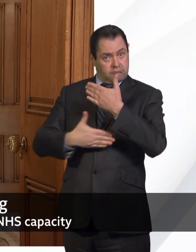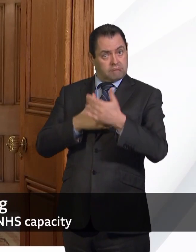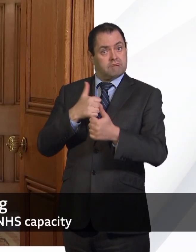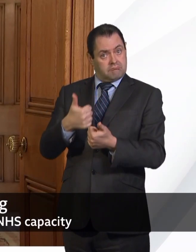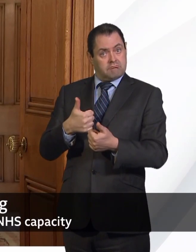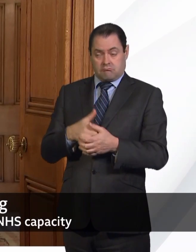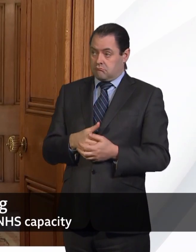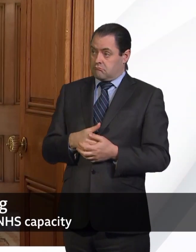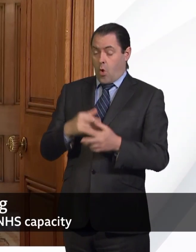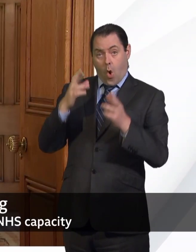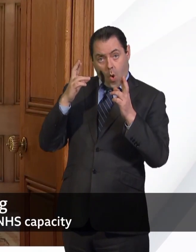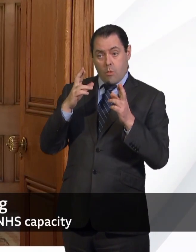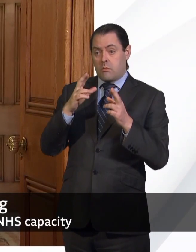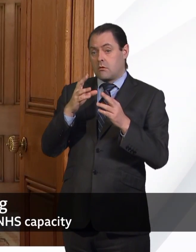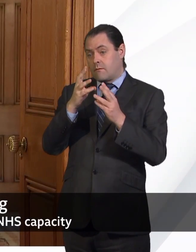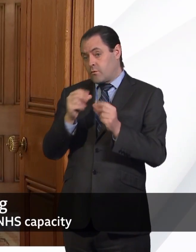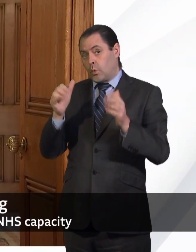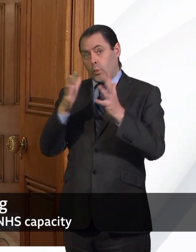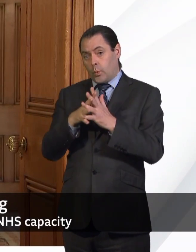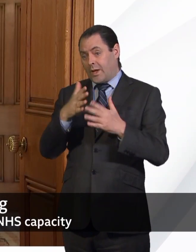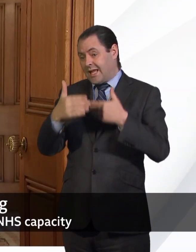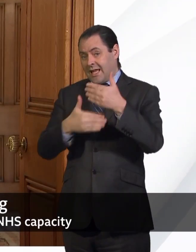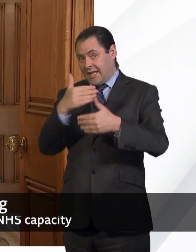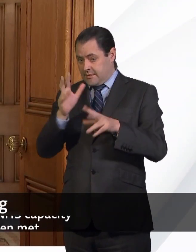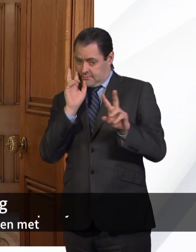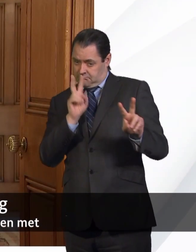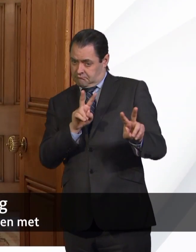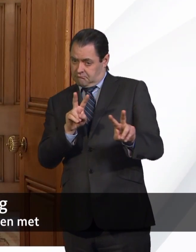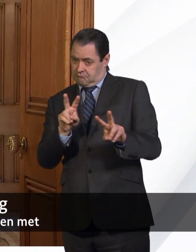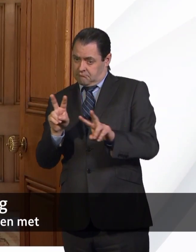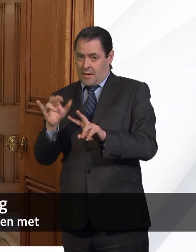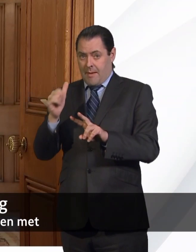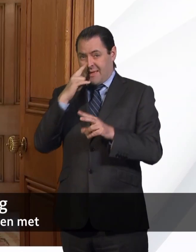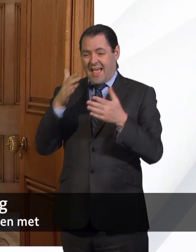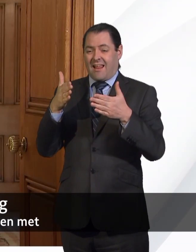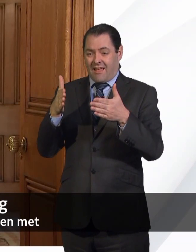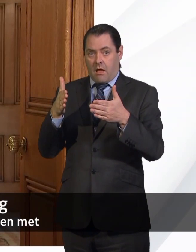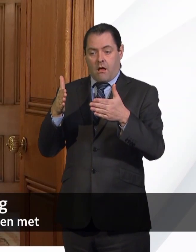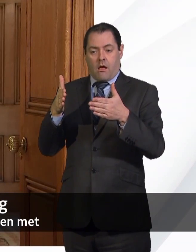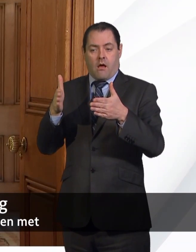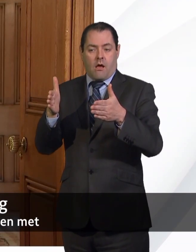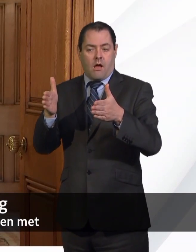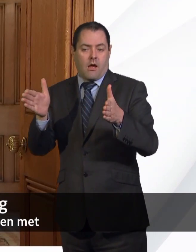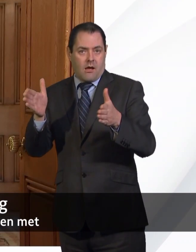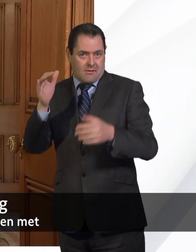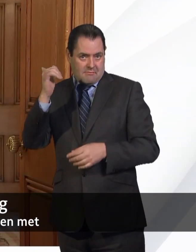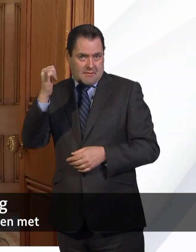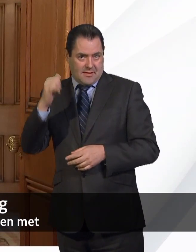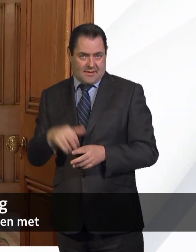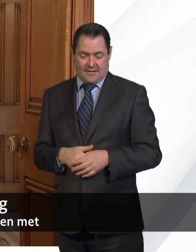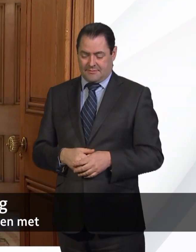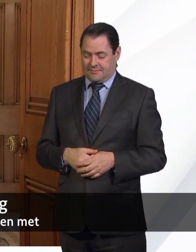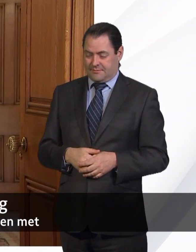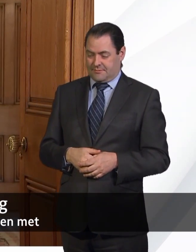hopeful that in the coming weeks we may be able to do more. Because obviously, while